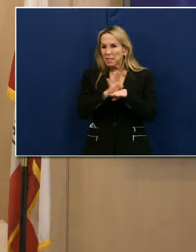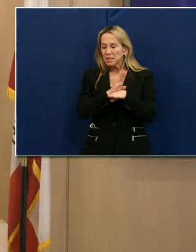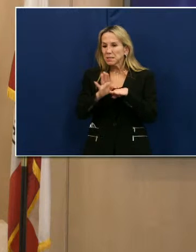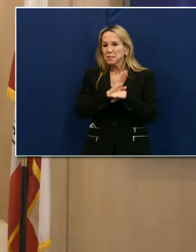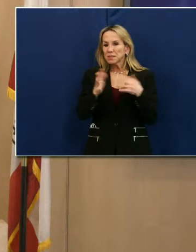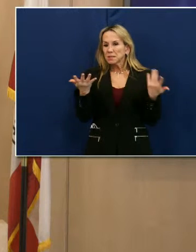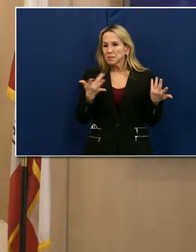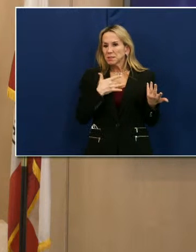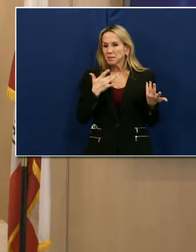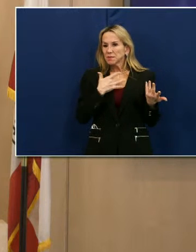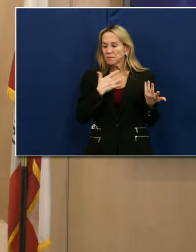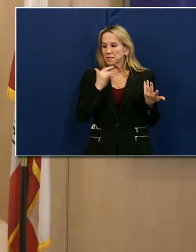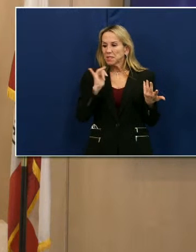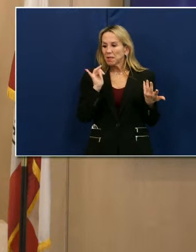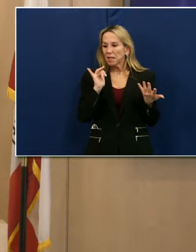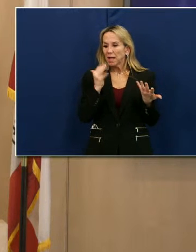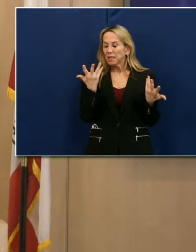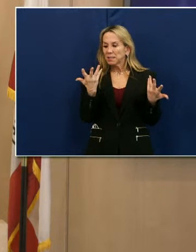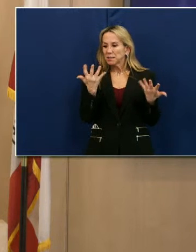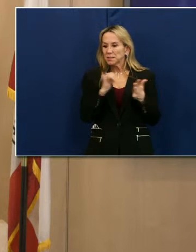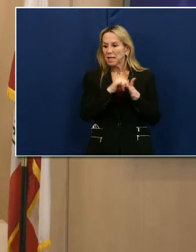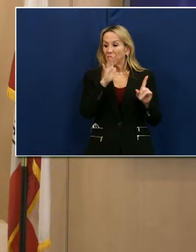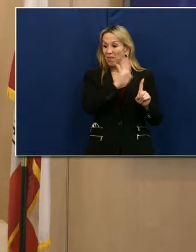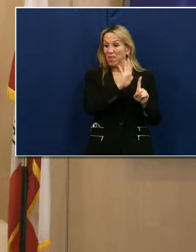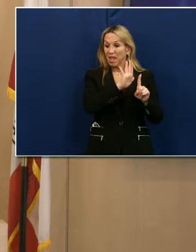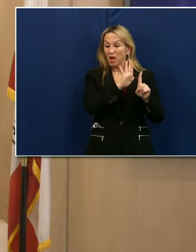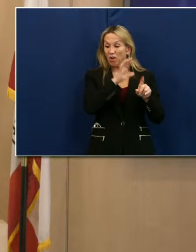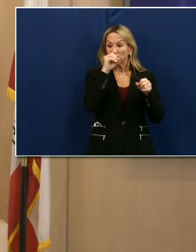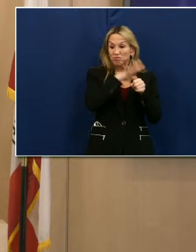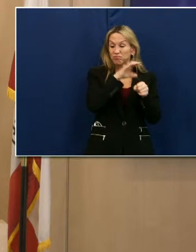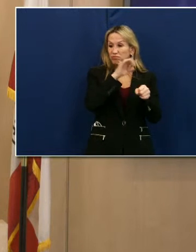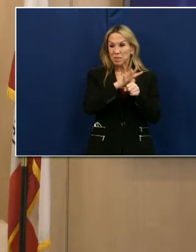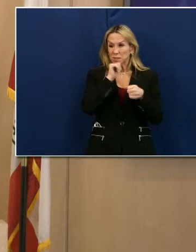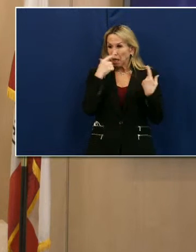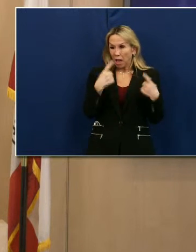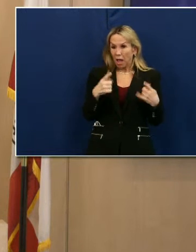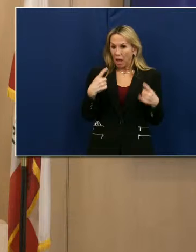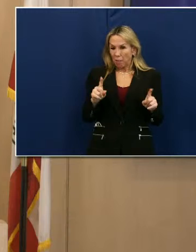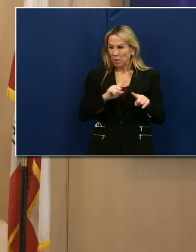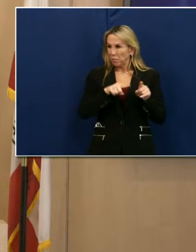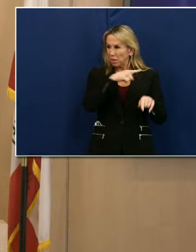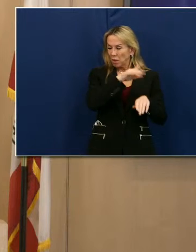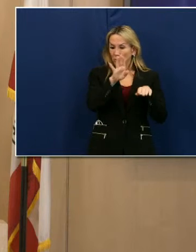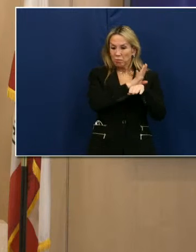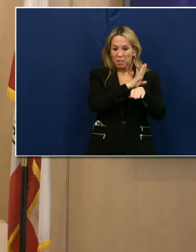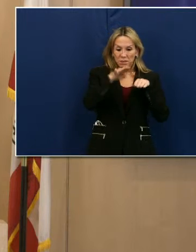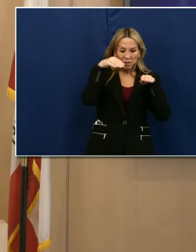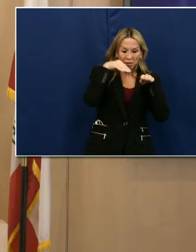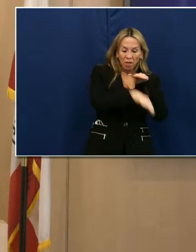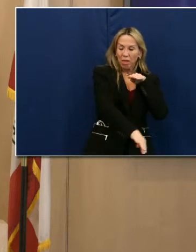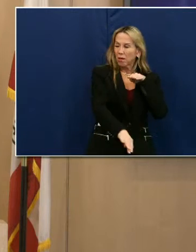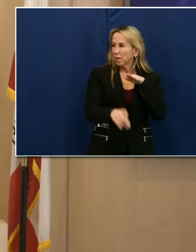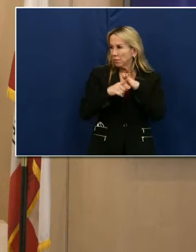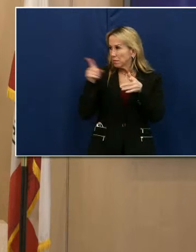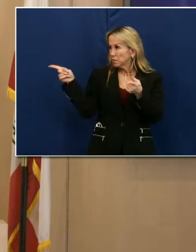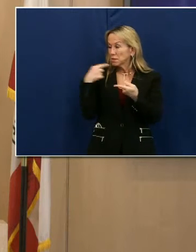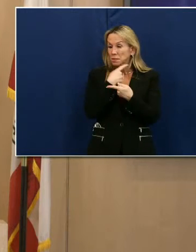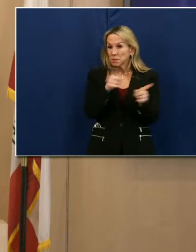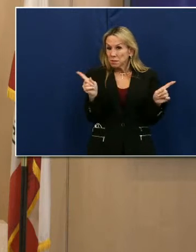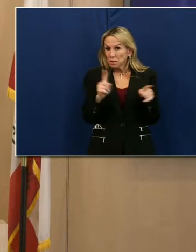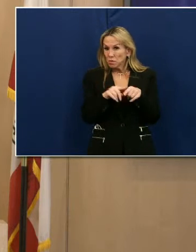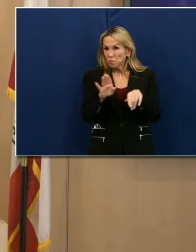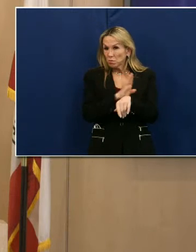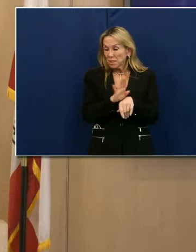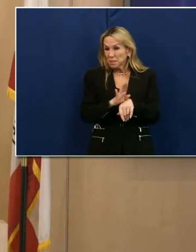not proving to them they are the problem, and their businesses are dying. So what do you say to those business owners? Supervisor Fletcher